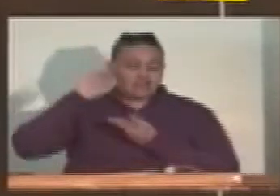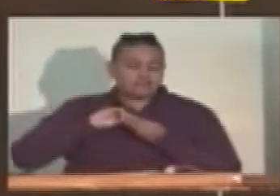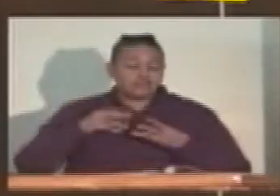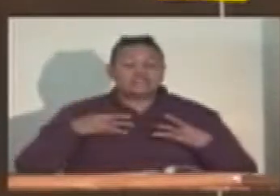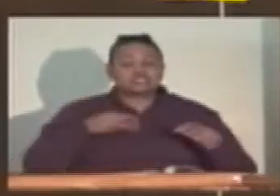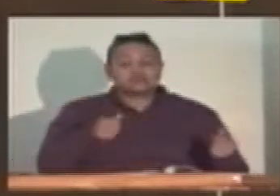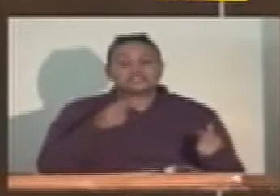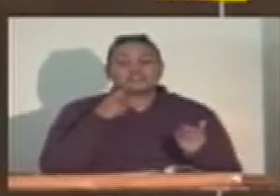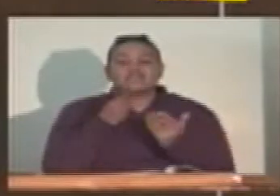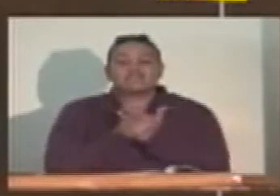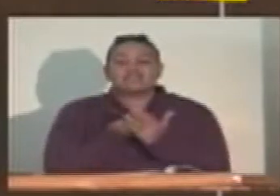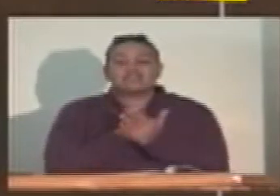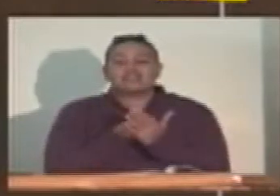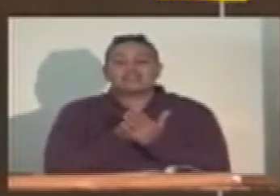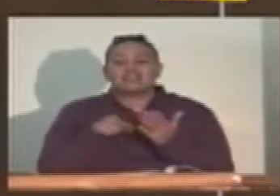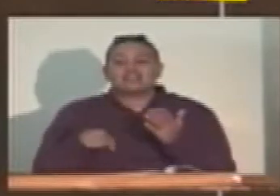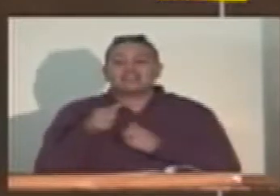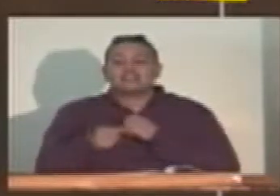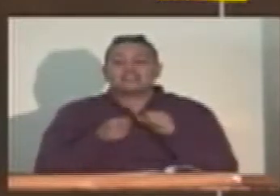capital expenditure